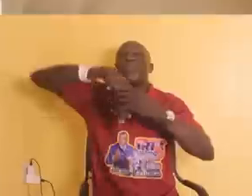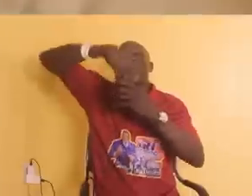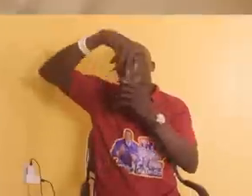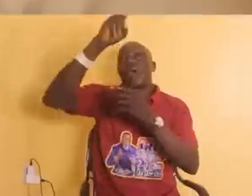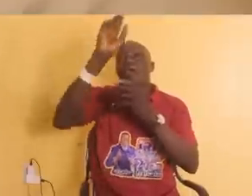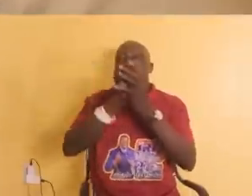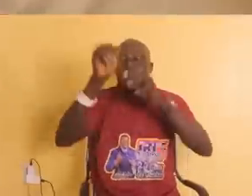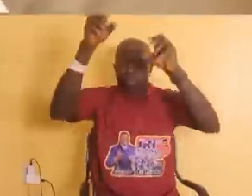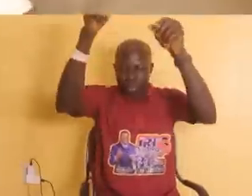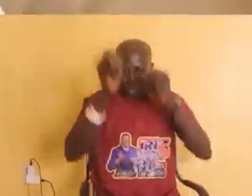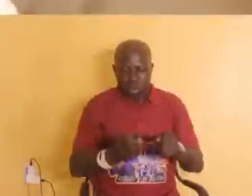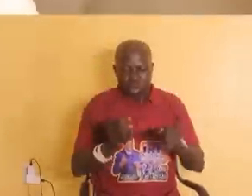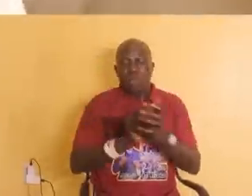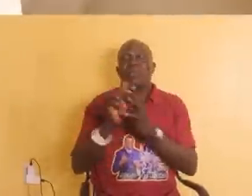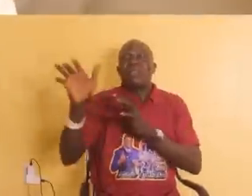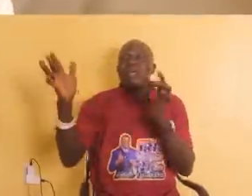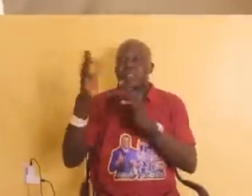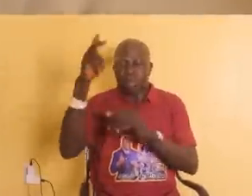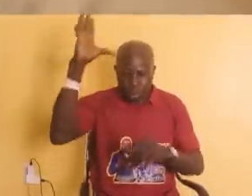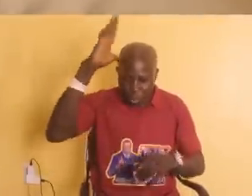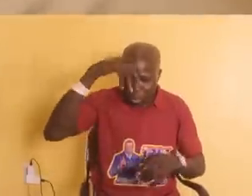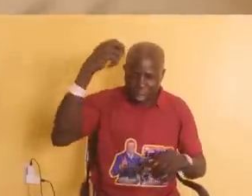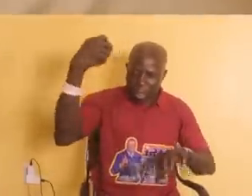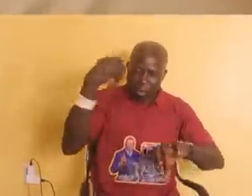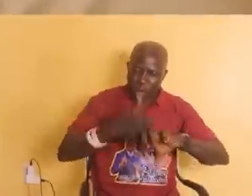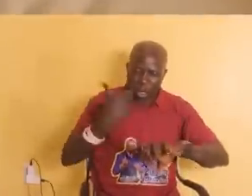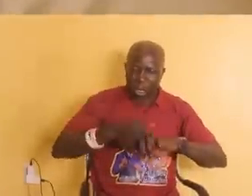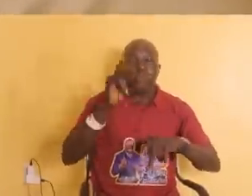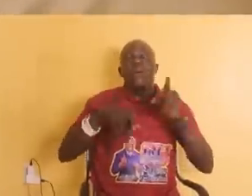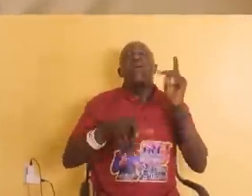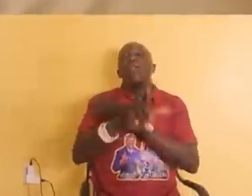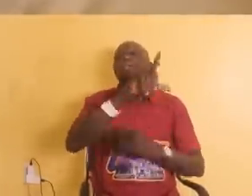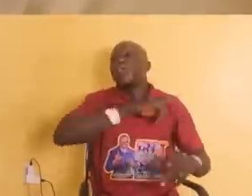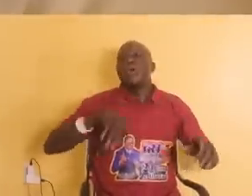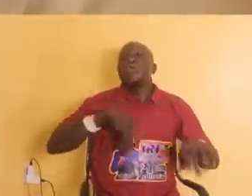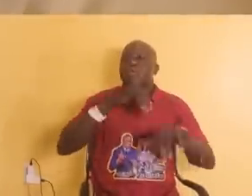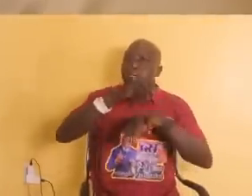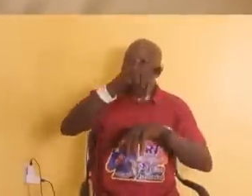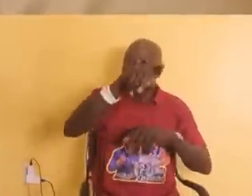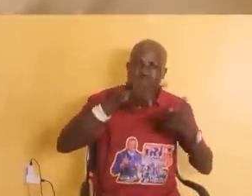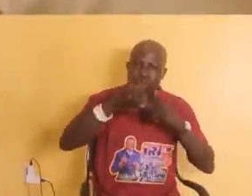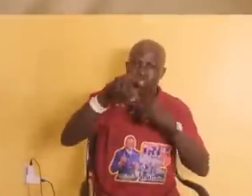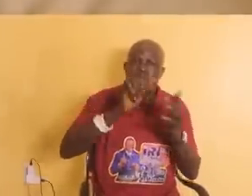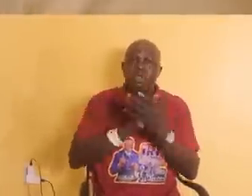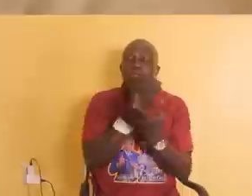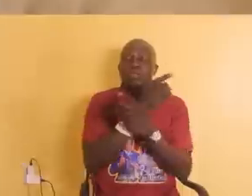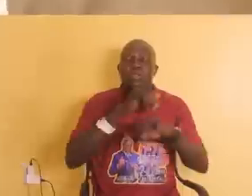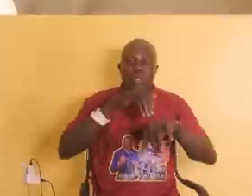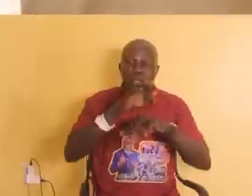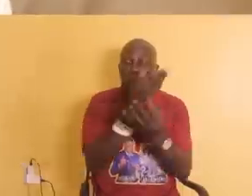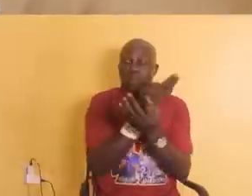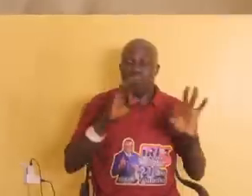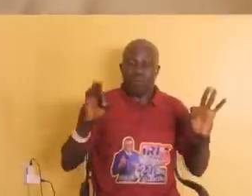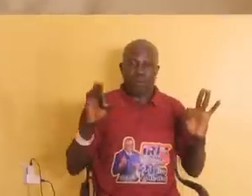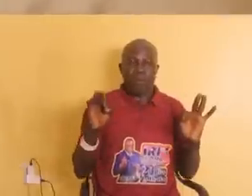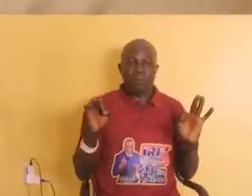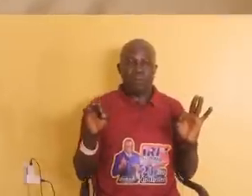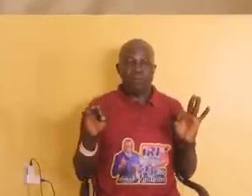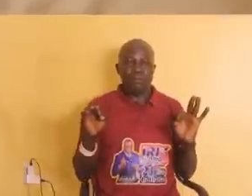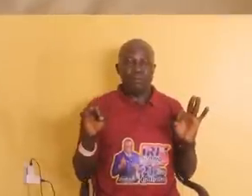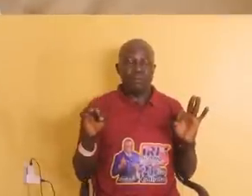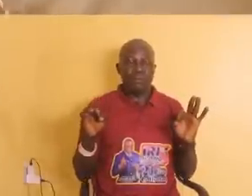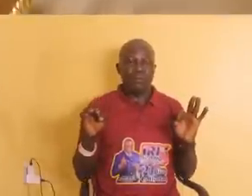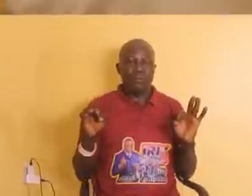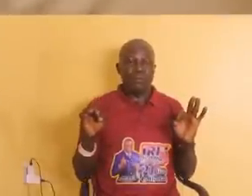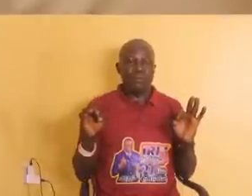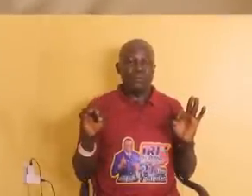will be demoted. That's wicked one. The Lord sent me to deliver you. Ati lati mu ogoke